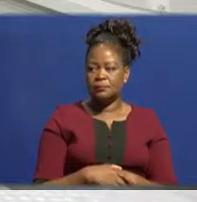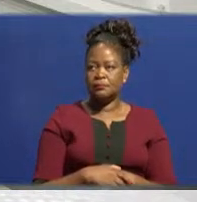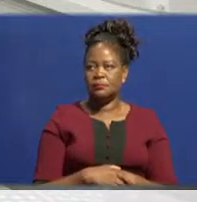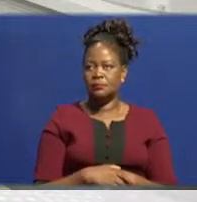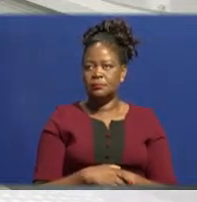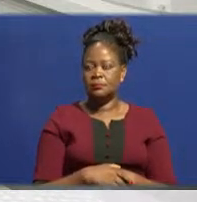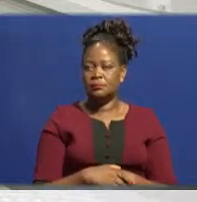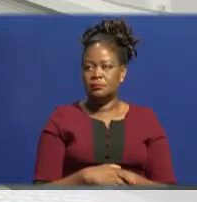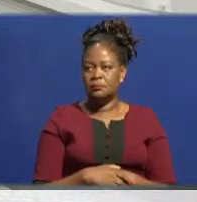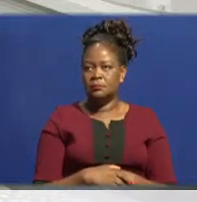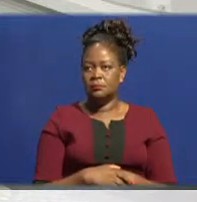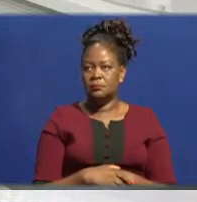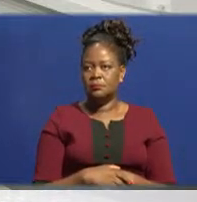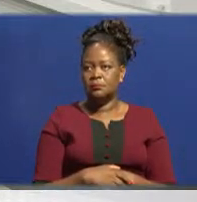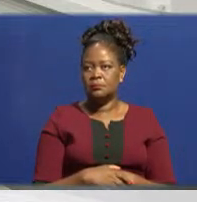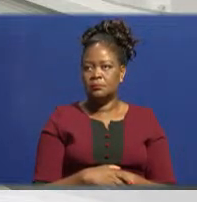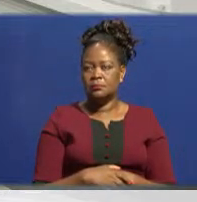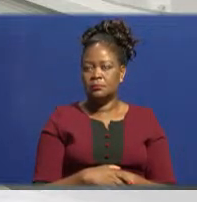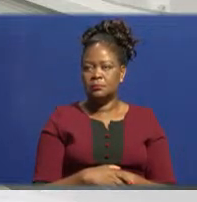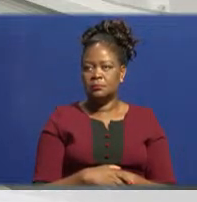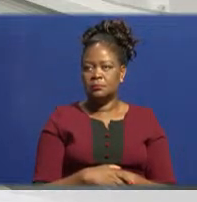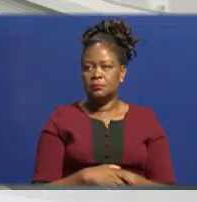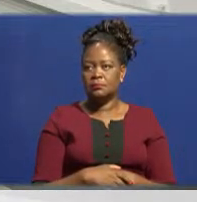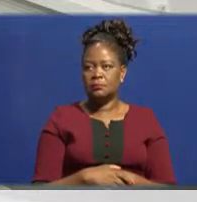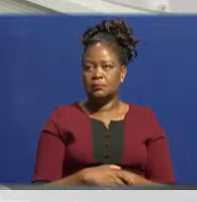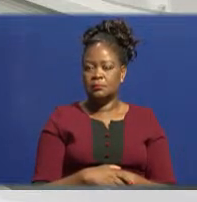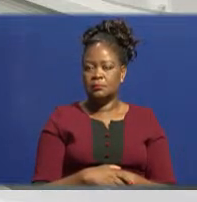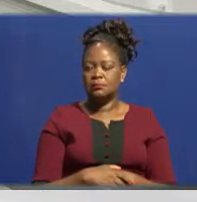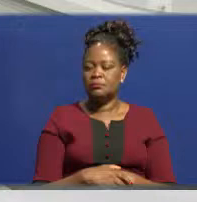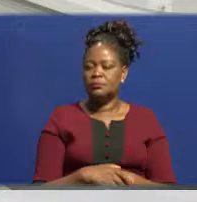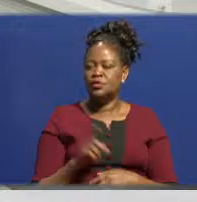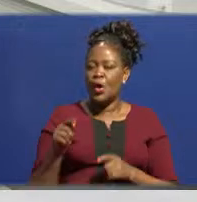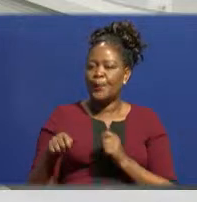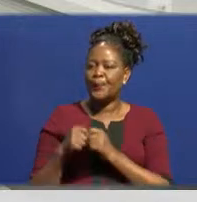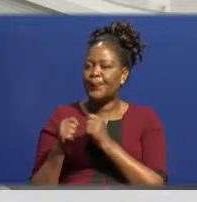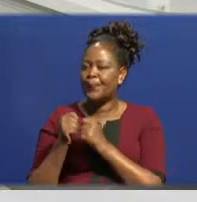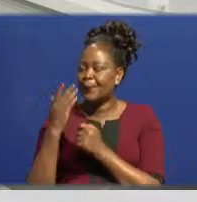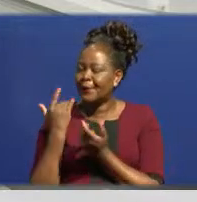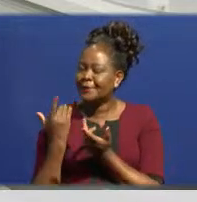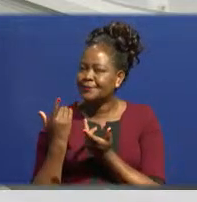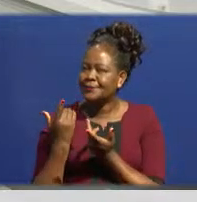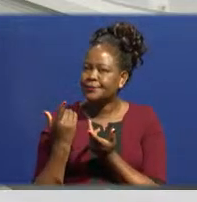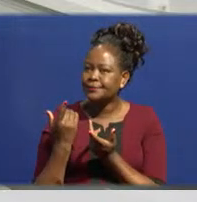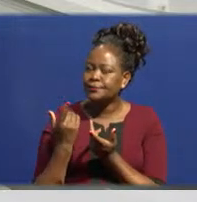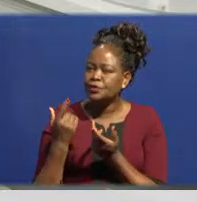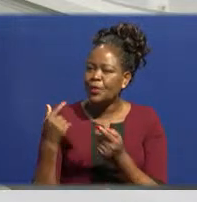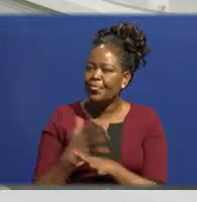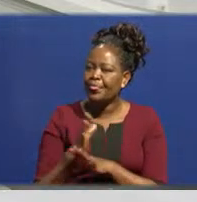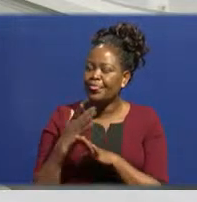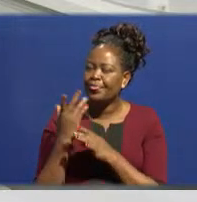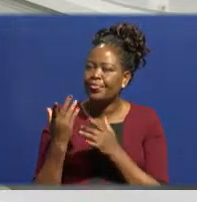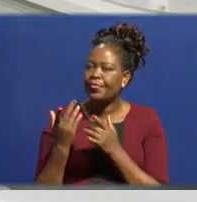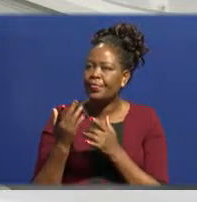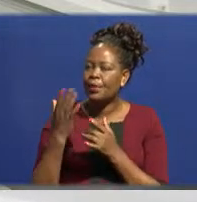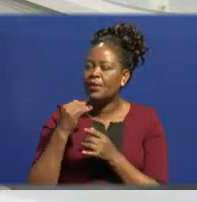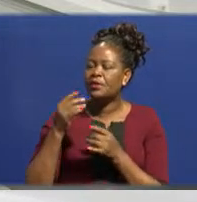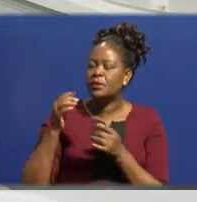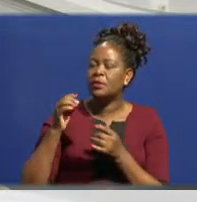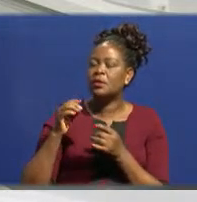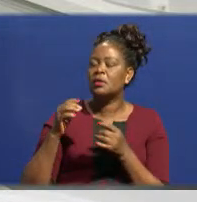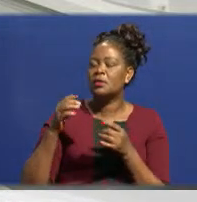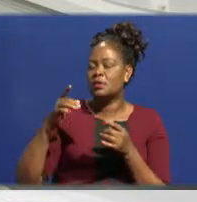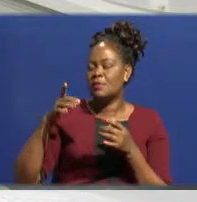one you're a bit contradicted because you said that Wanjiku's ideas to the NADCO report